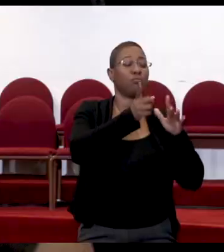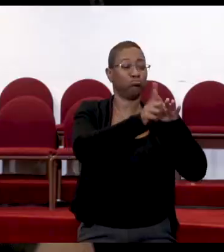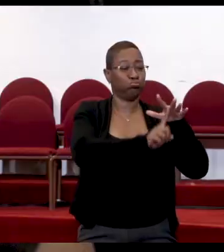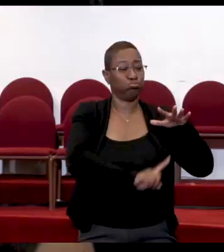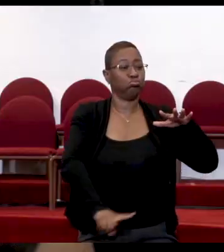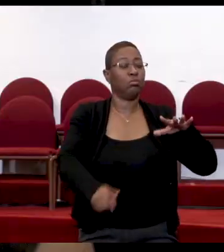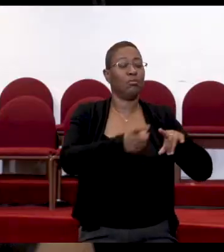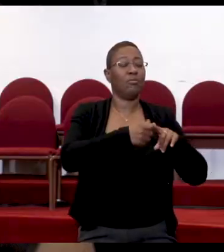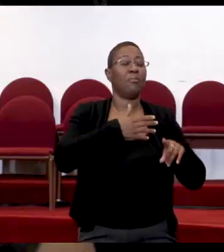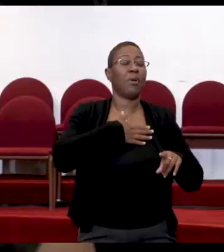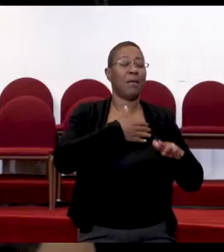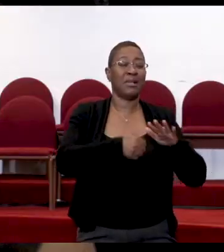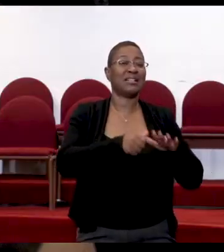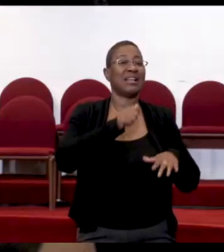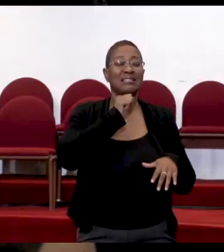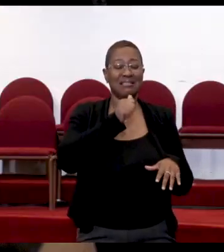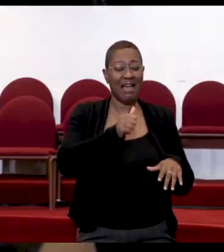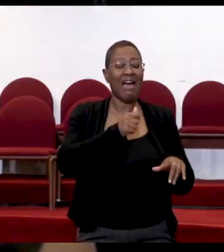Sure.